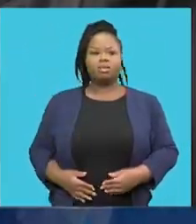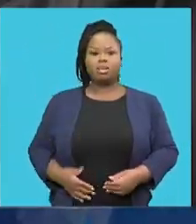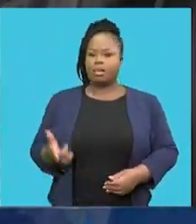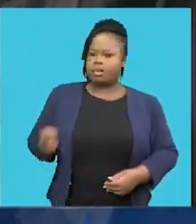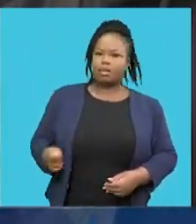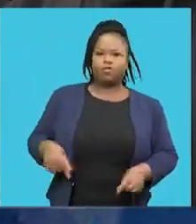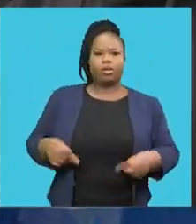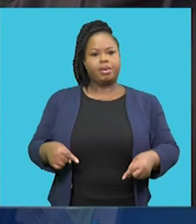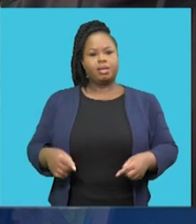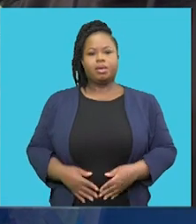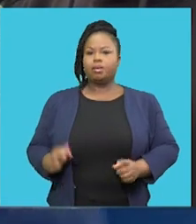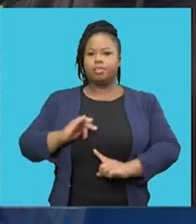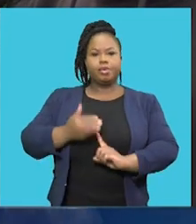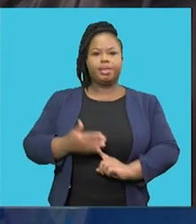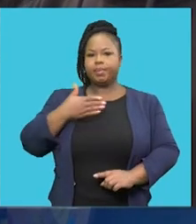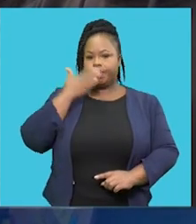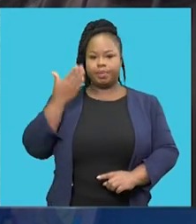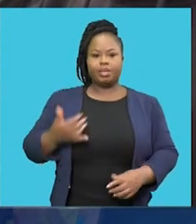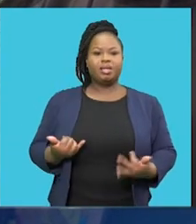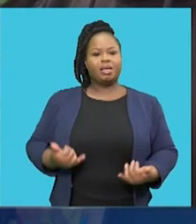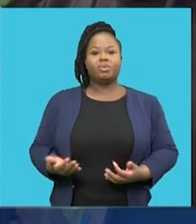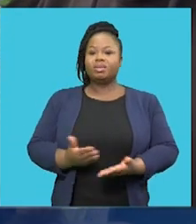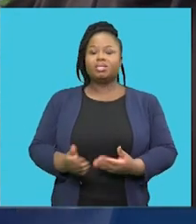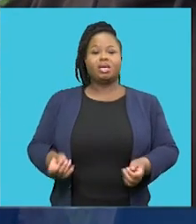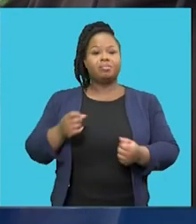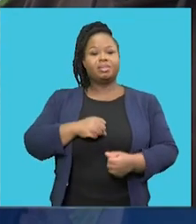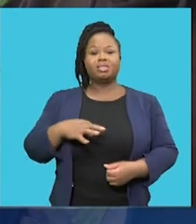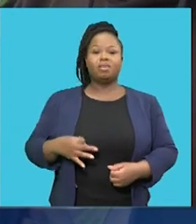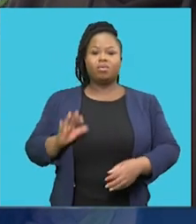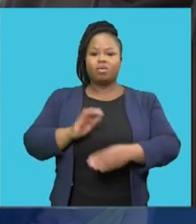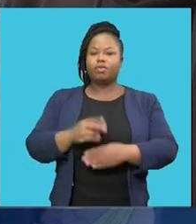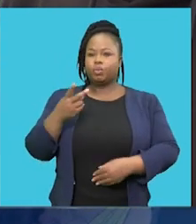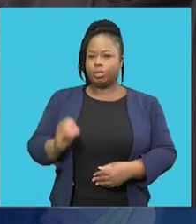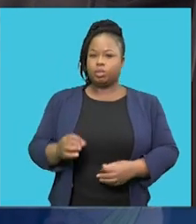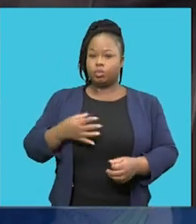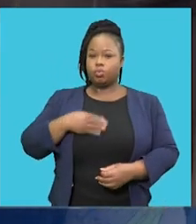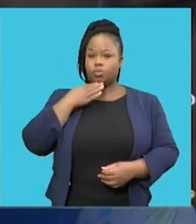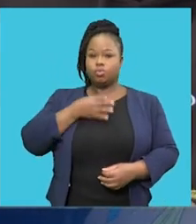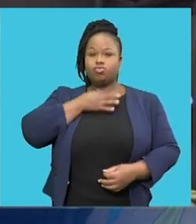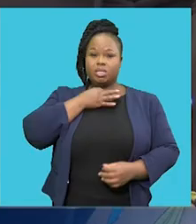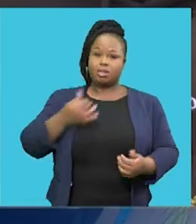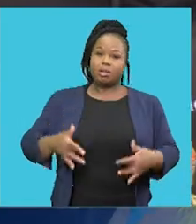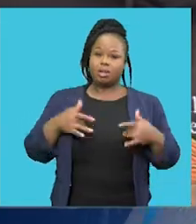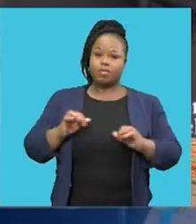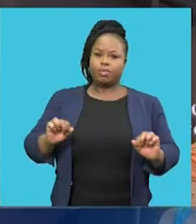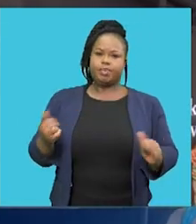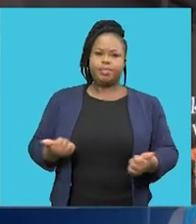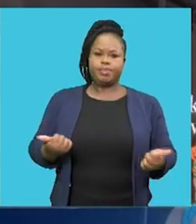party, we unprotected. Sesilinyalelwe abasebenzi bethu about more than 20 yabasebenzi bethu